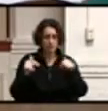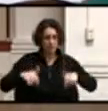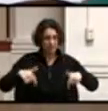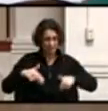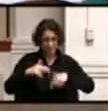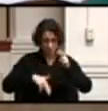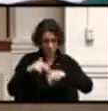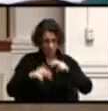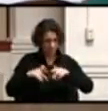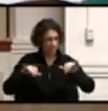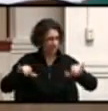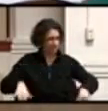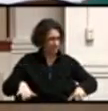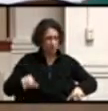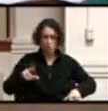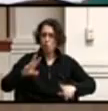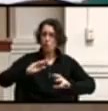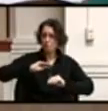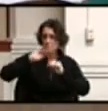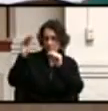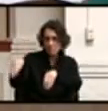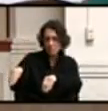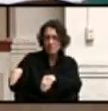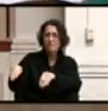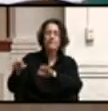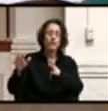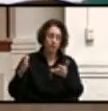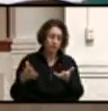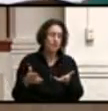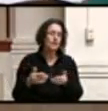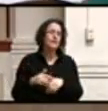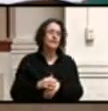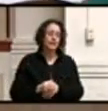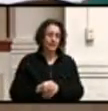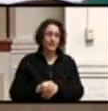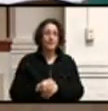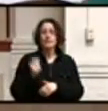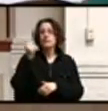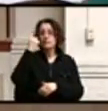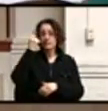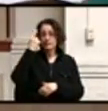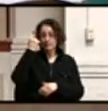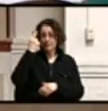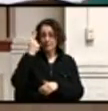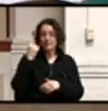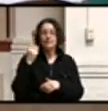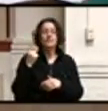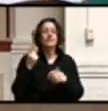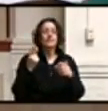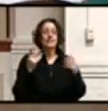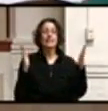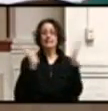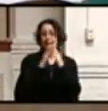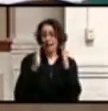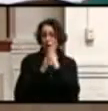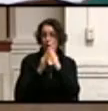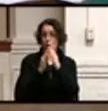that we should be looking at this? This is, of course, the location that was voted on and approved by